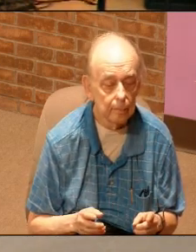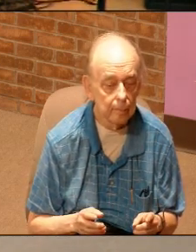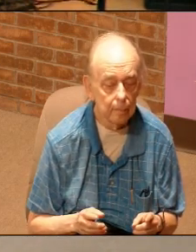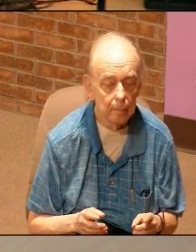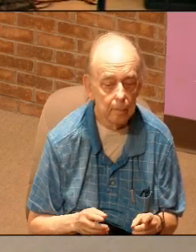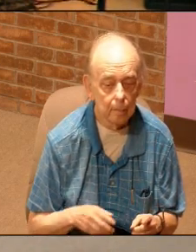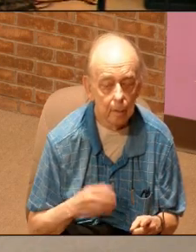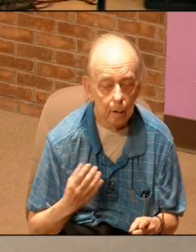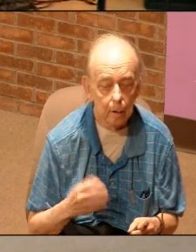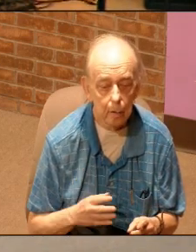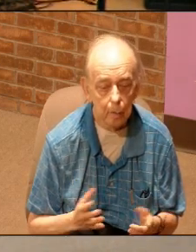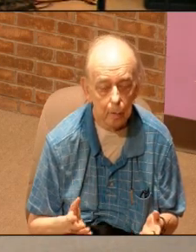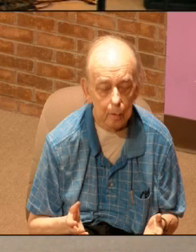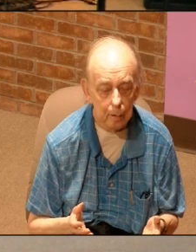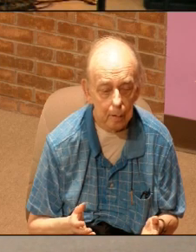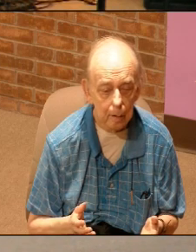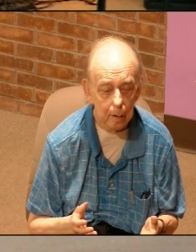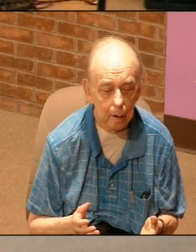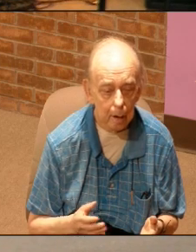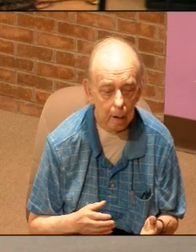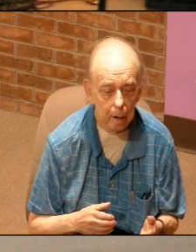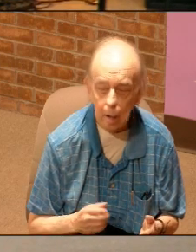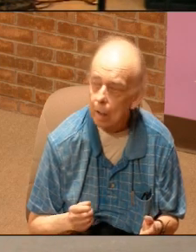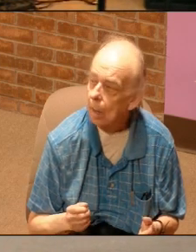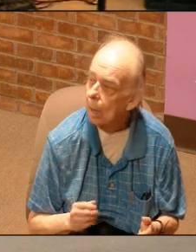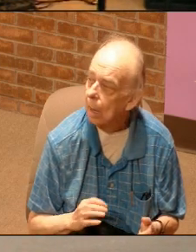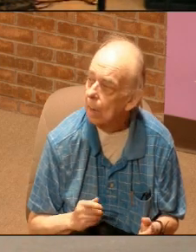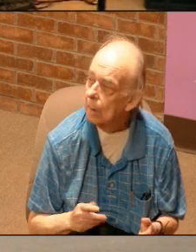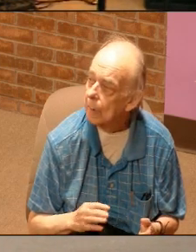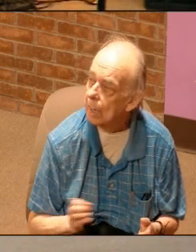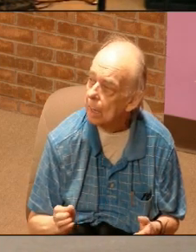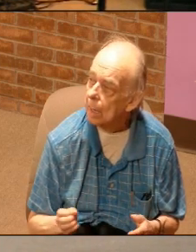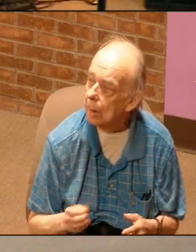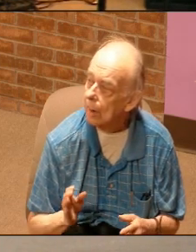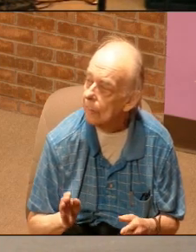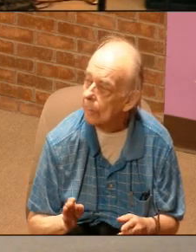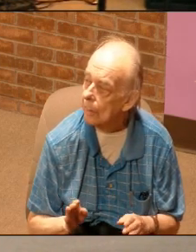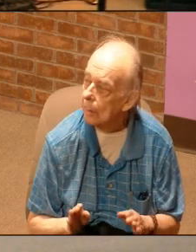oh man, they took my clock off at the back wall.